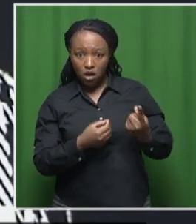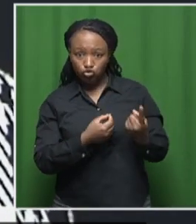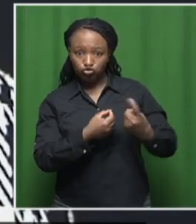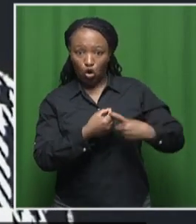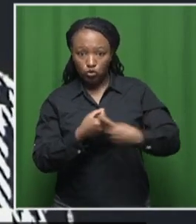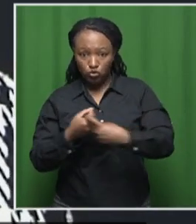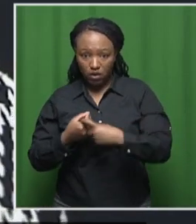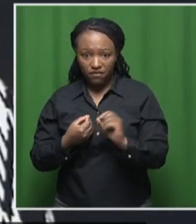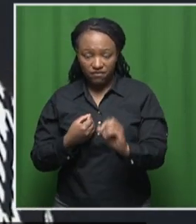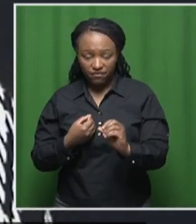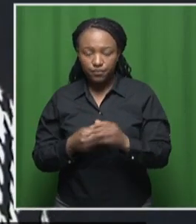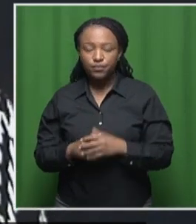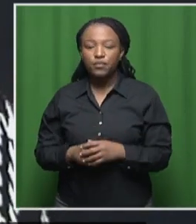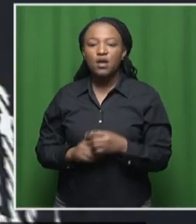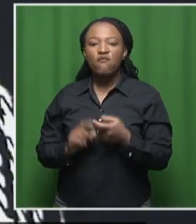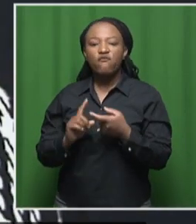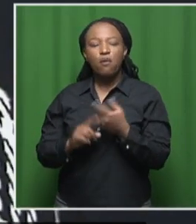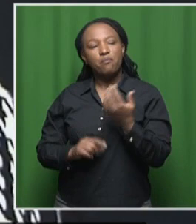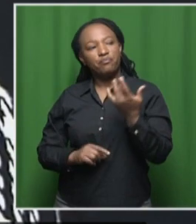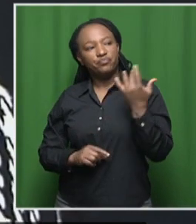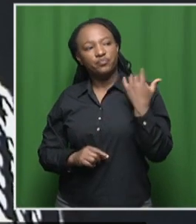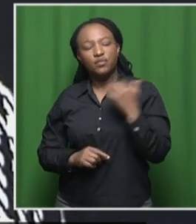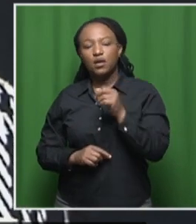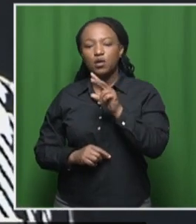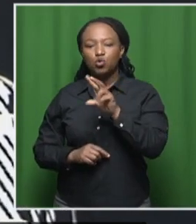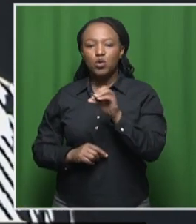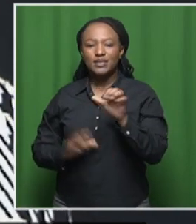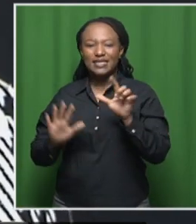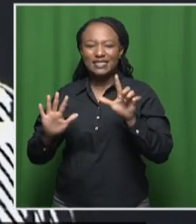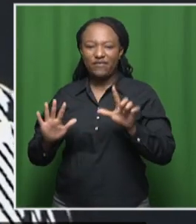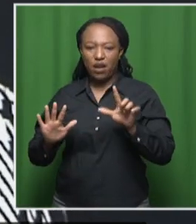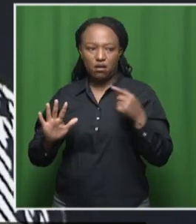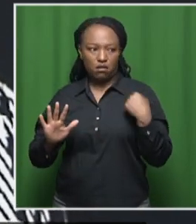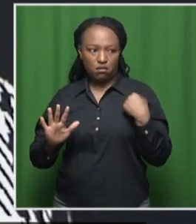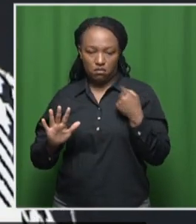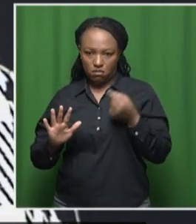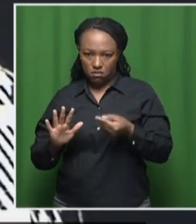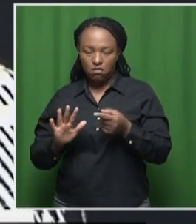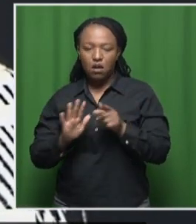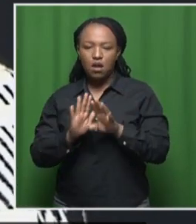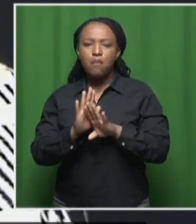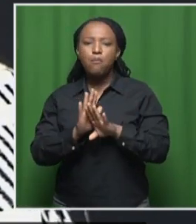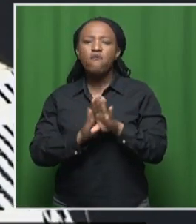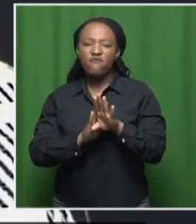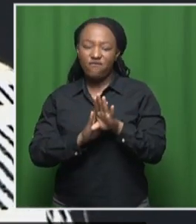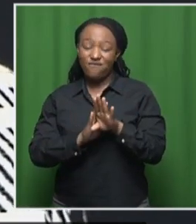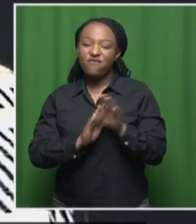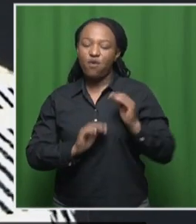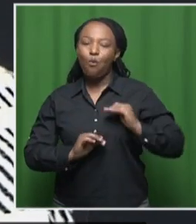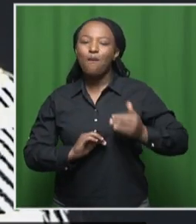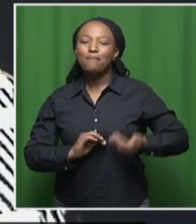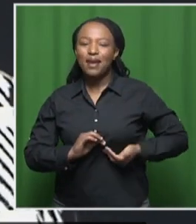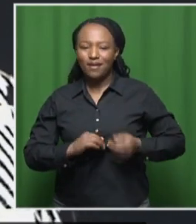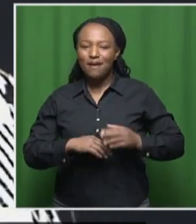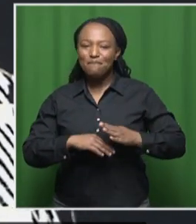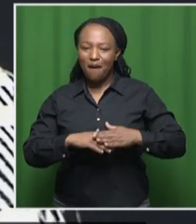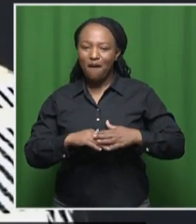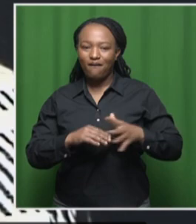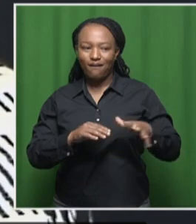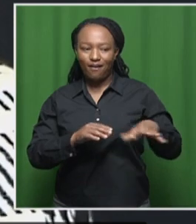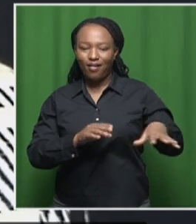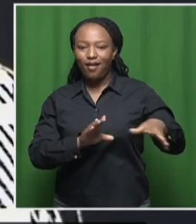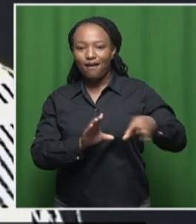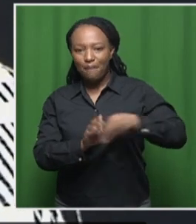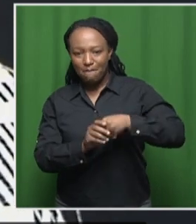in 2007, there's been significant improvement. There has been a lot of women, and Telkom